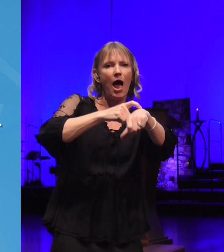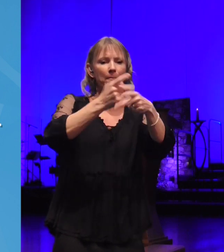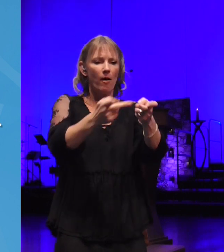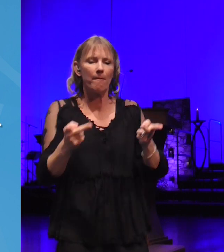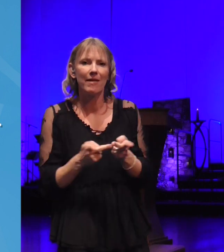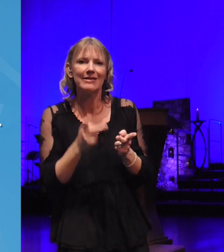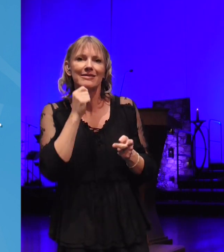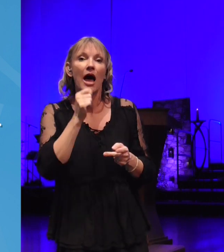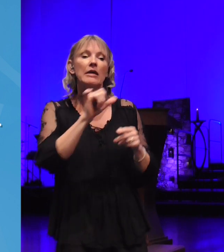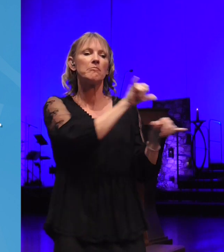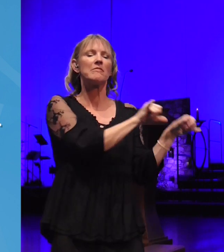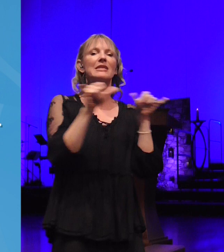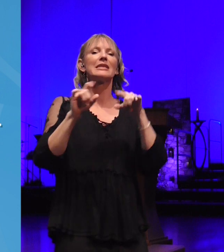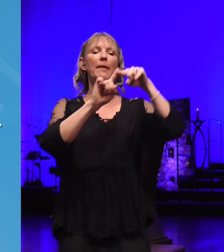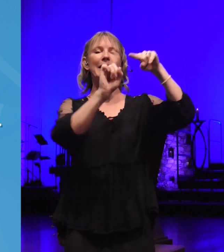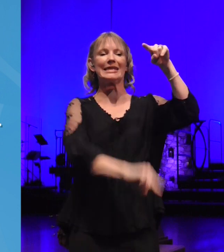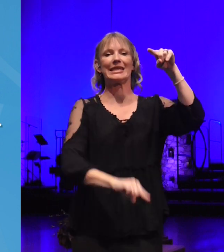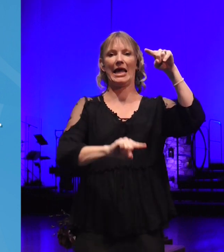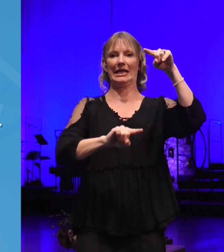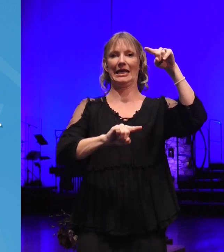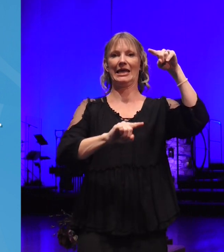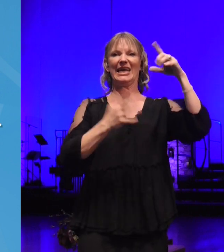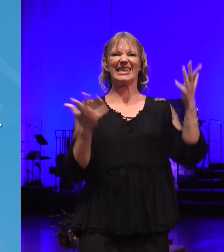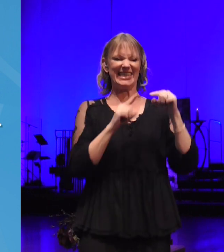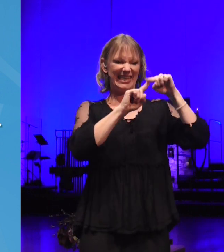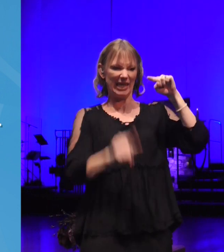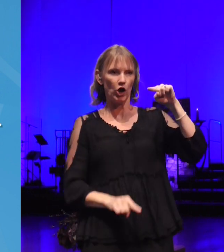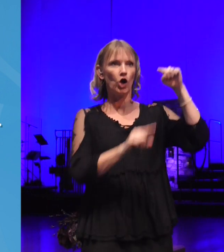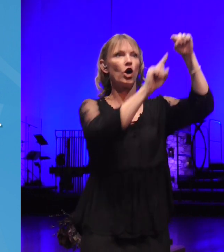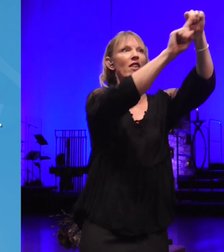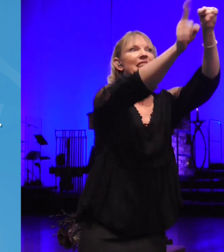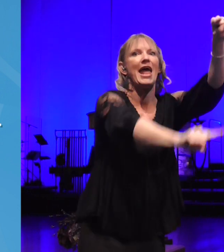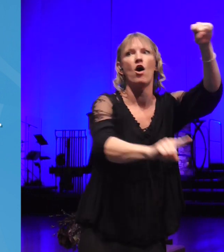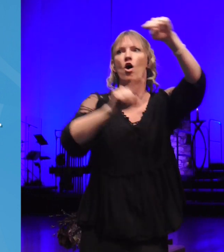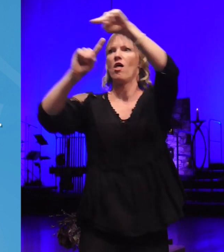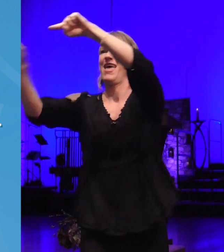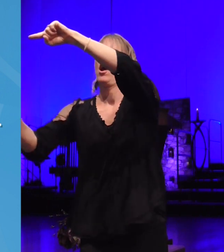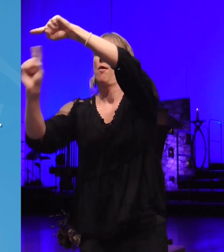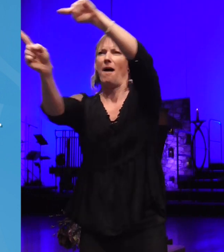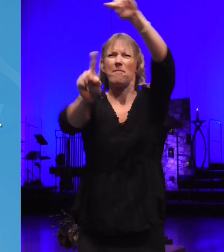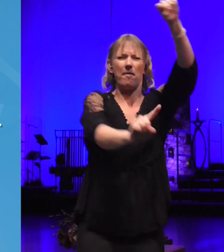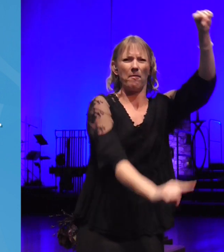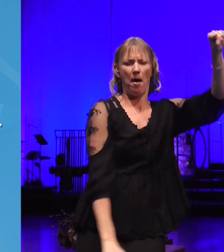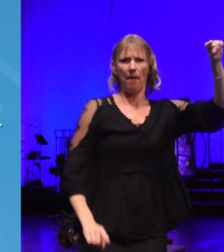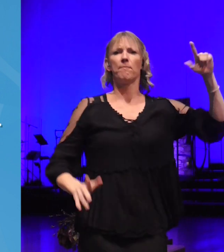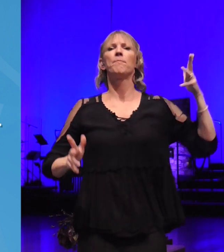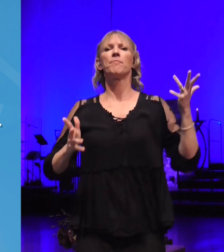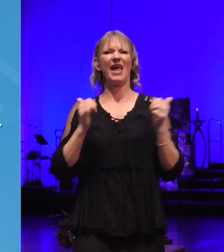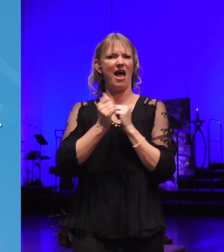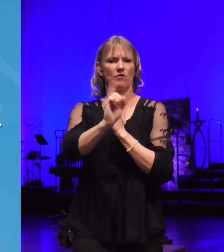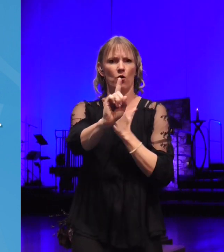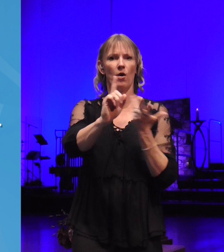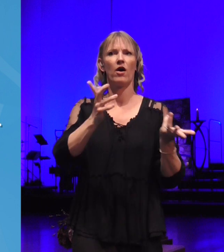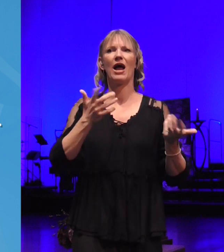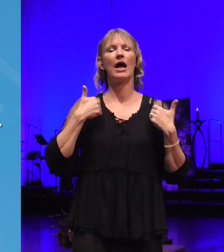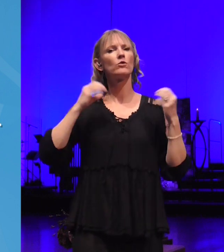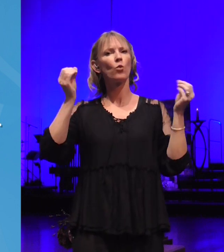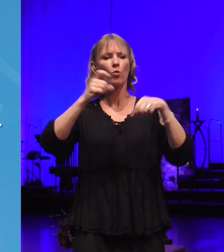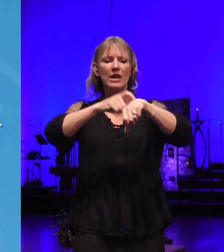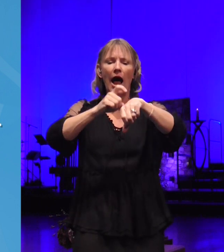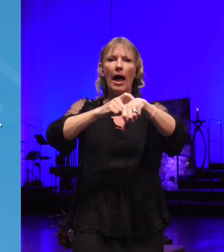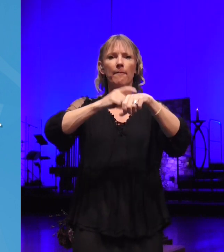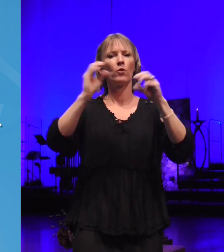It is like lightning. It is here, there, and everywhere. And it has no time and no